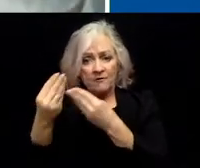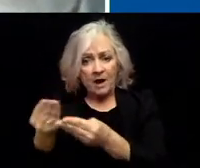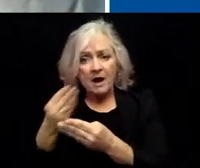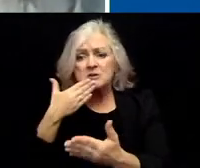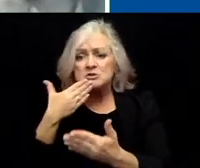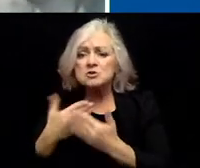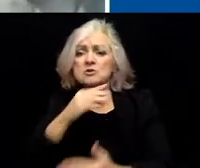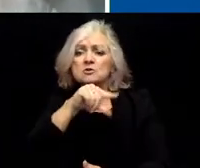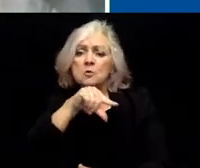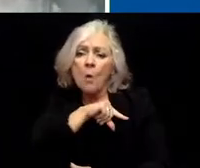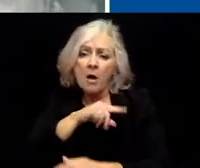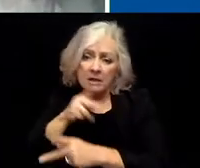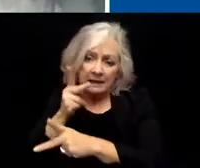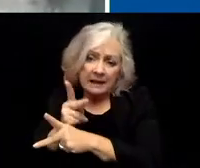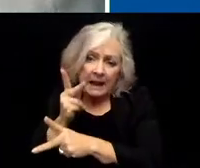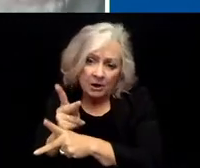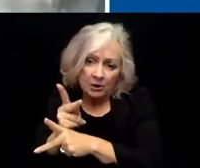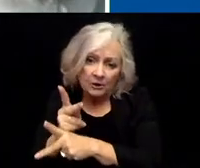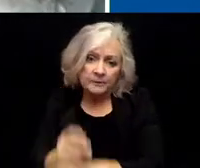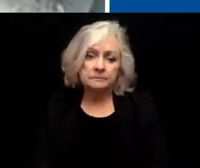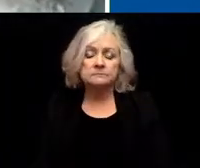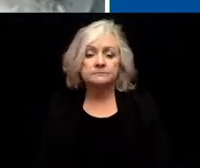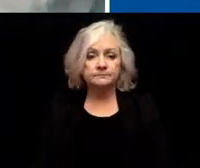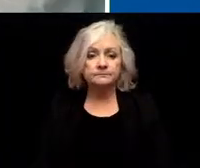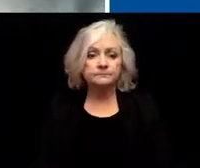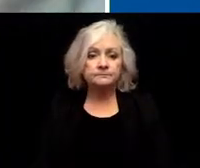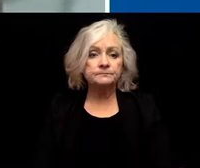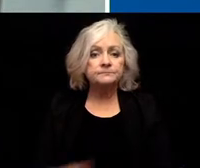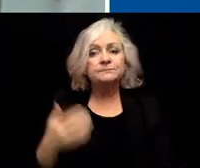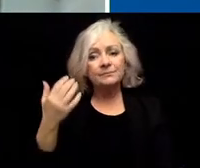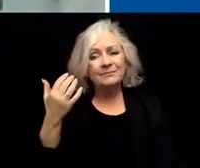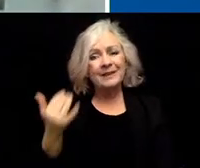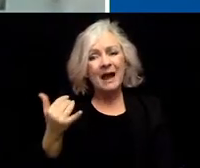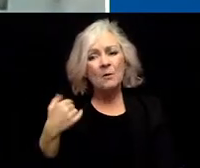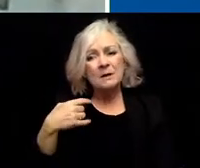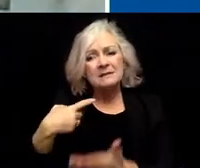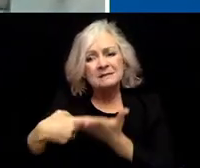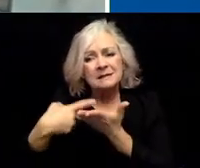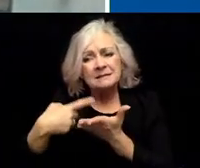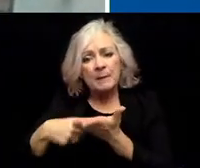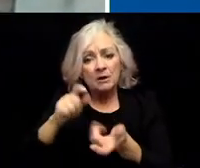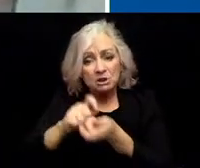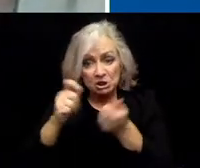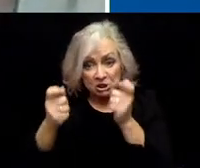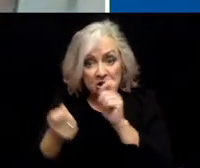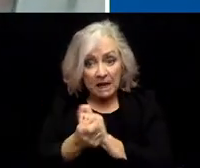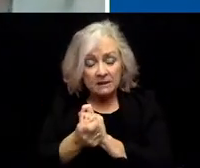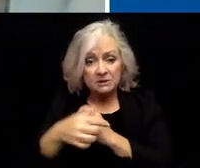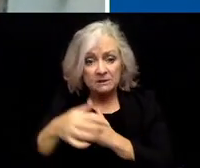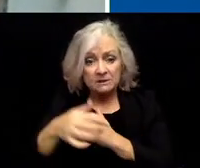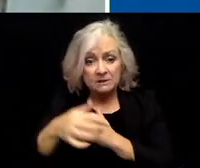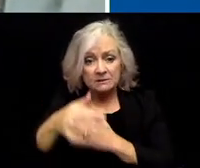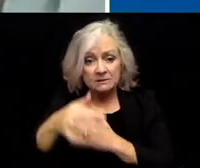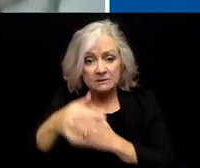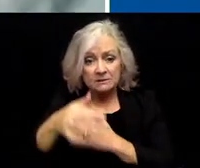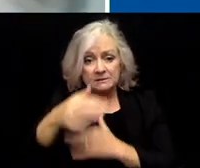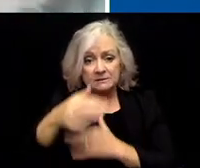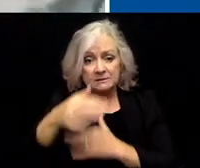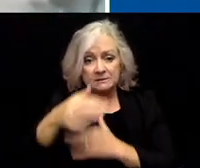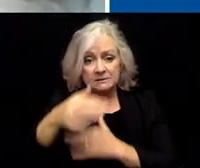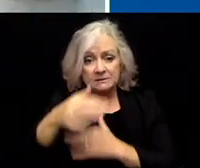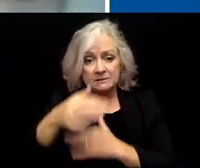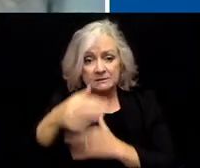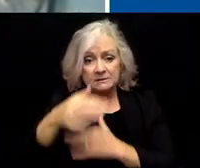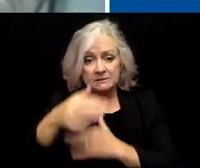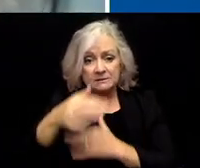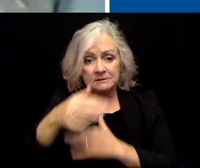communities. So as we kind of talk about changing society and those kind of things, and by the way, I've kind of just thrown away my notes, and as usual, I just wind up having a